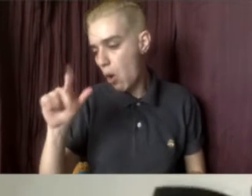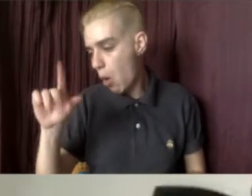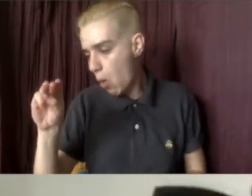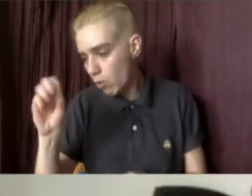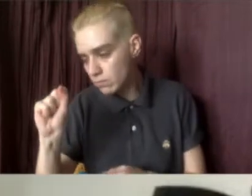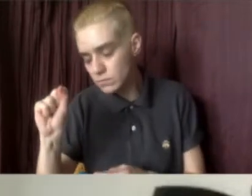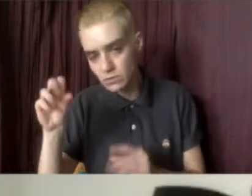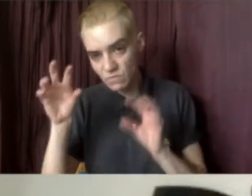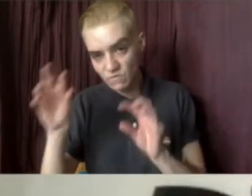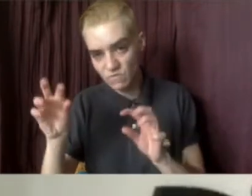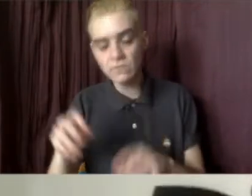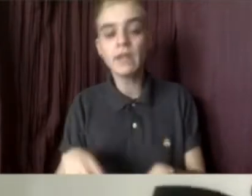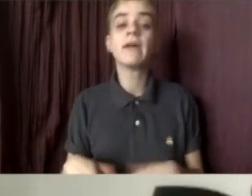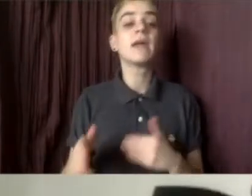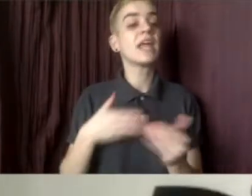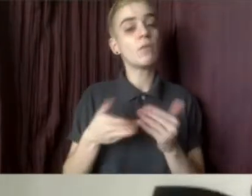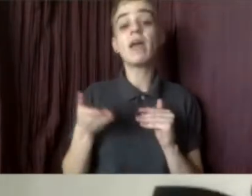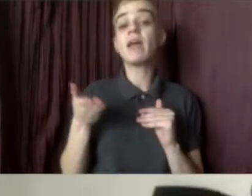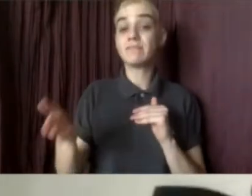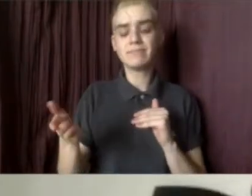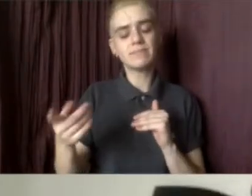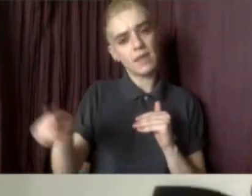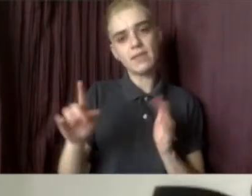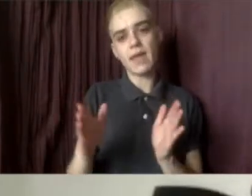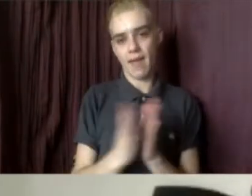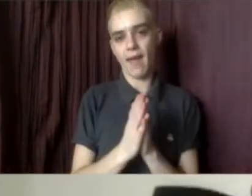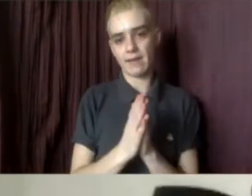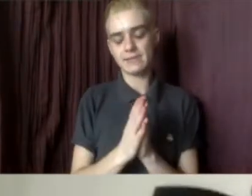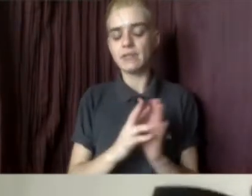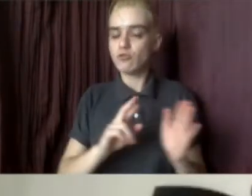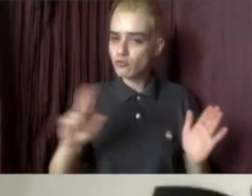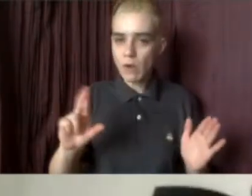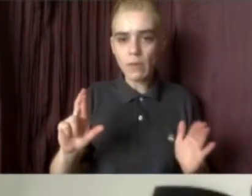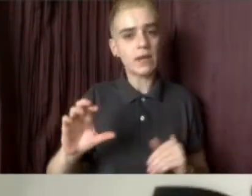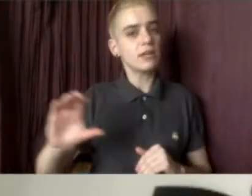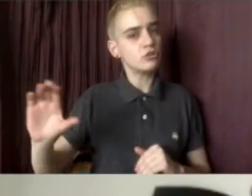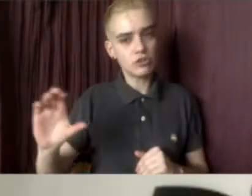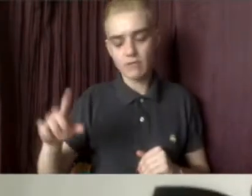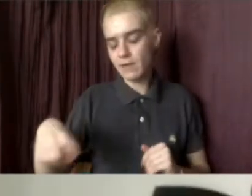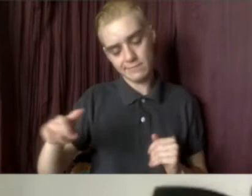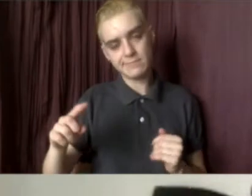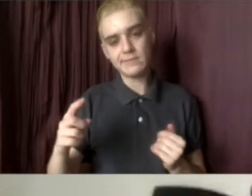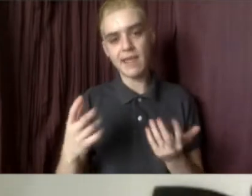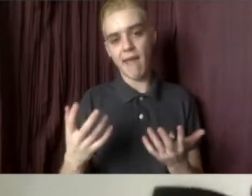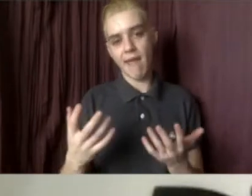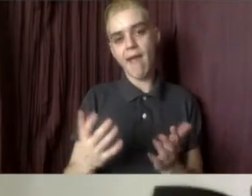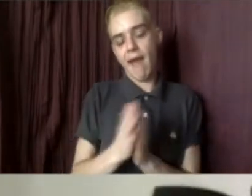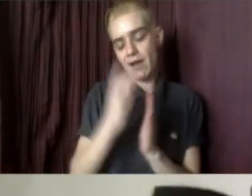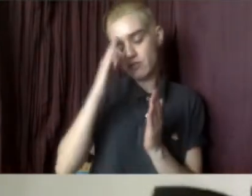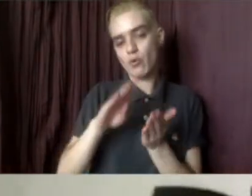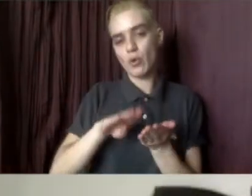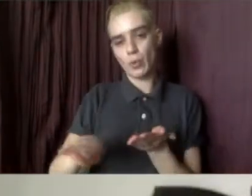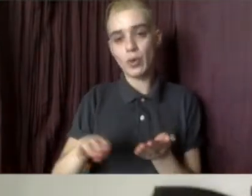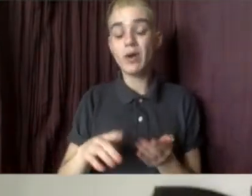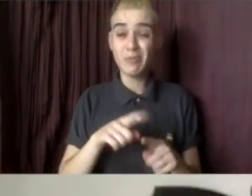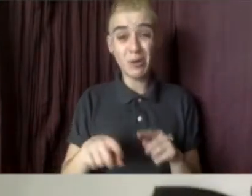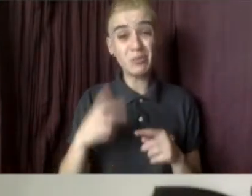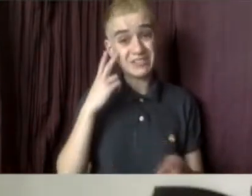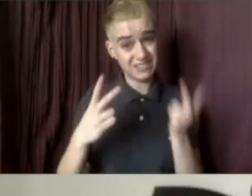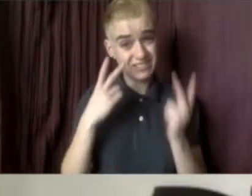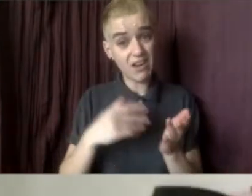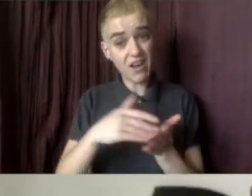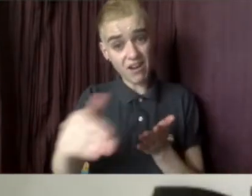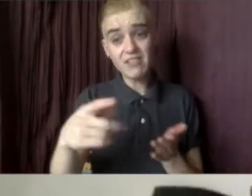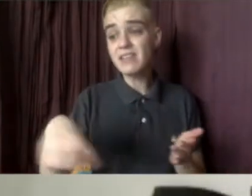work with a lot of Muslim communities who have said, we don't care, Dara, we're going to do this. So please, I implore you to talk to